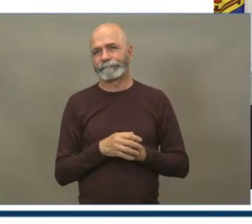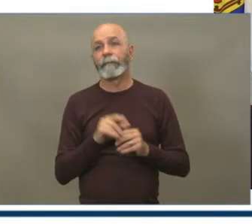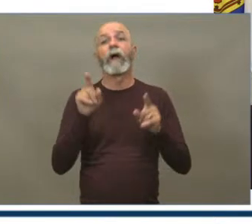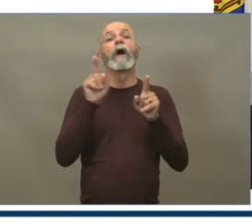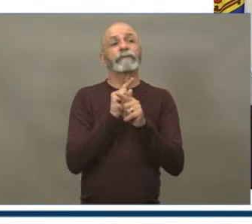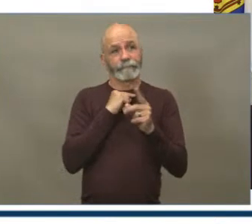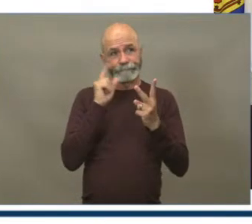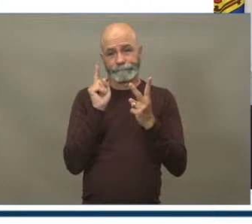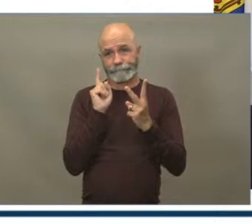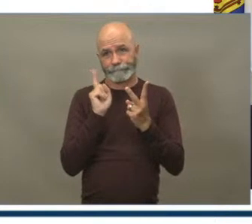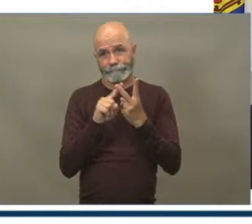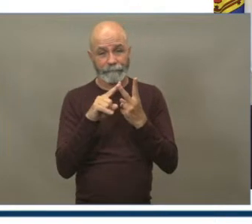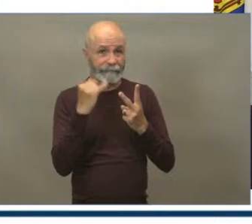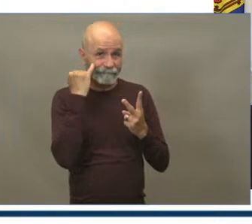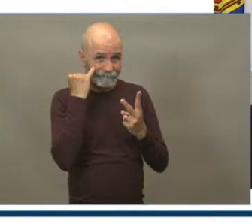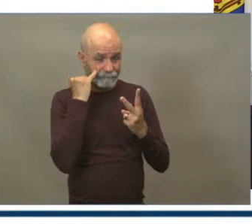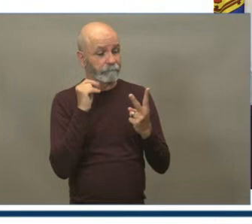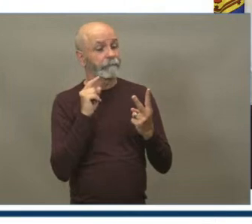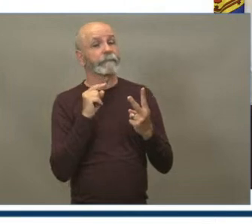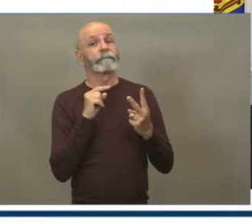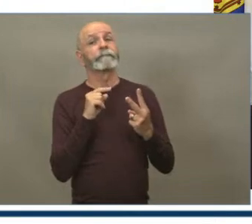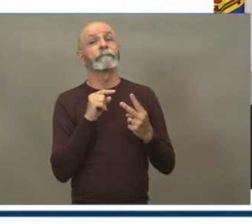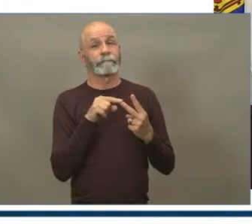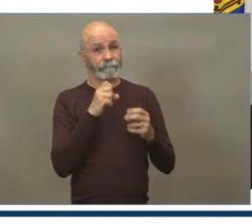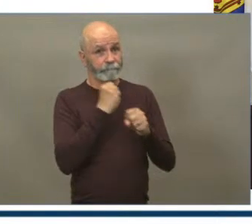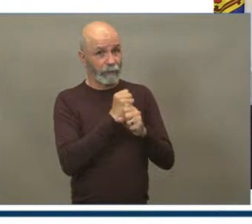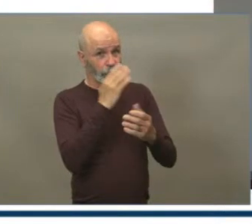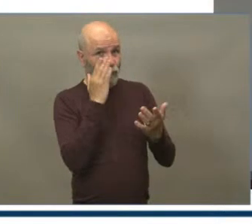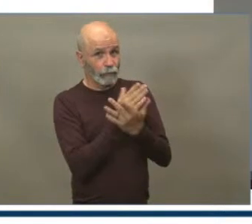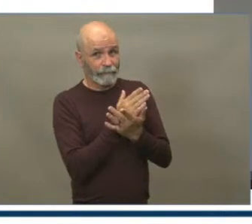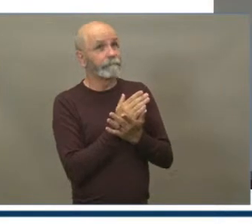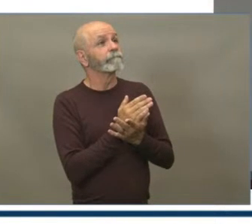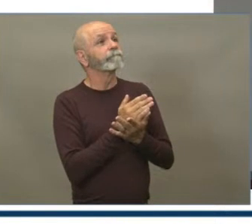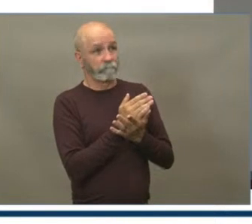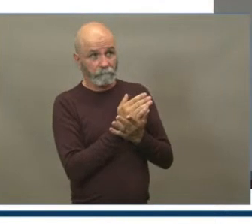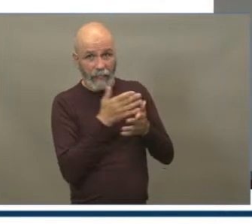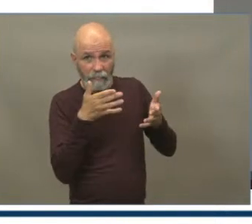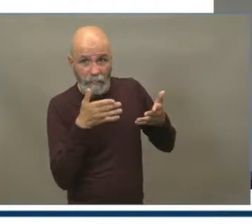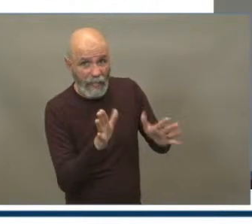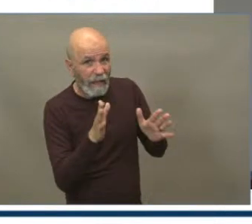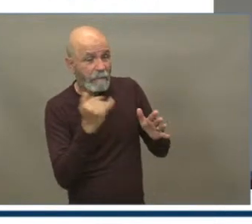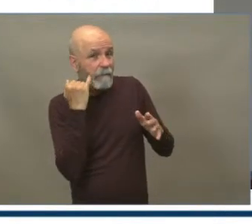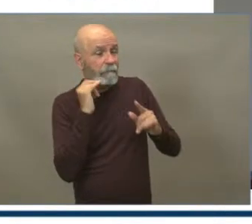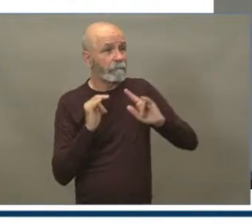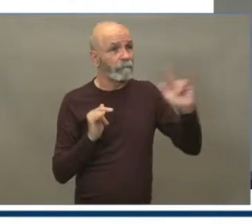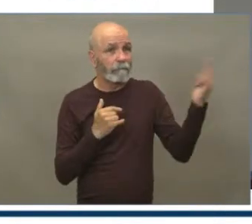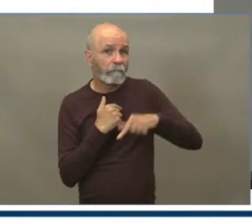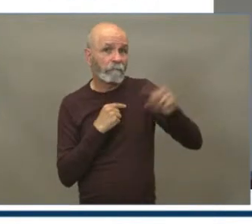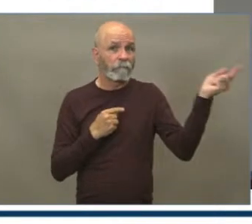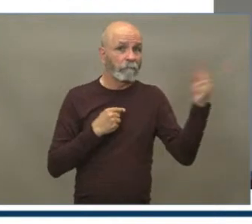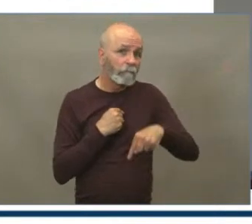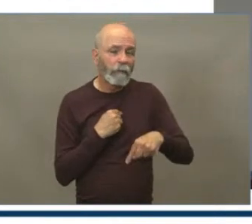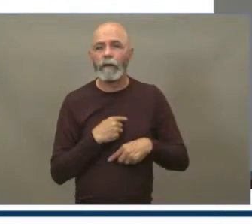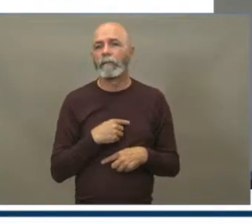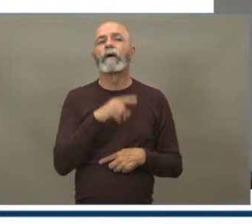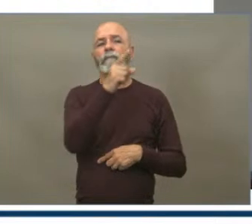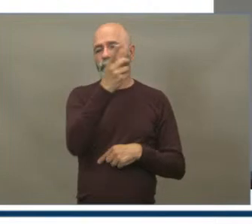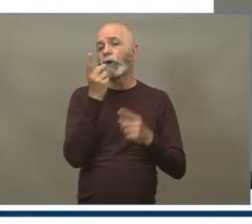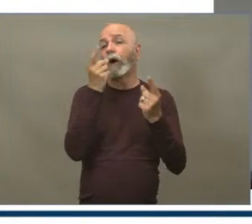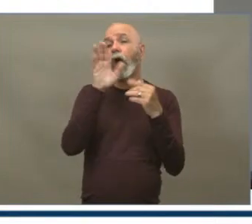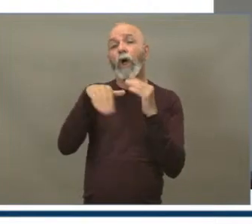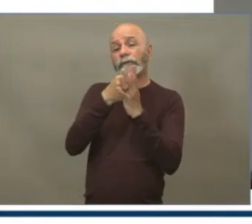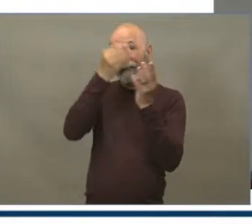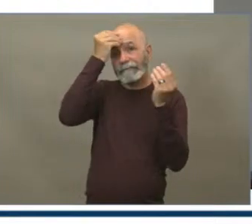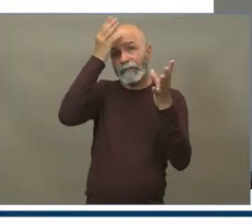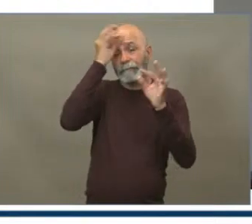make sure they will be allowed in? So we have an exception process. It's available now. Is it all the information on that? It's been in